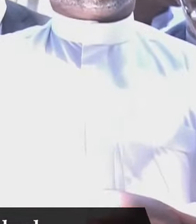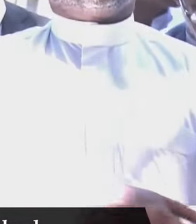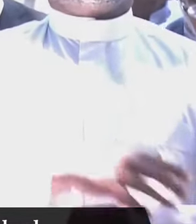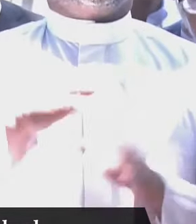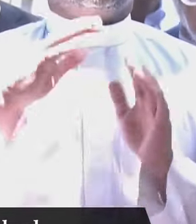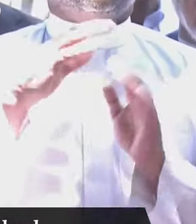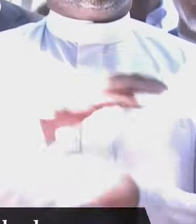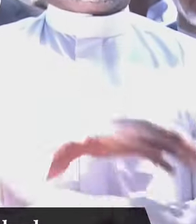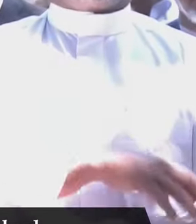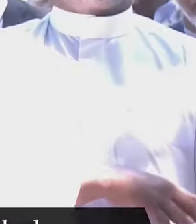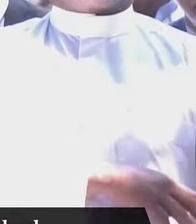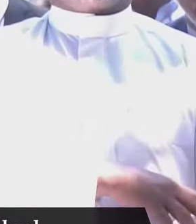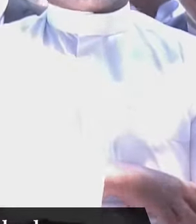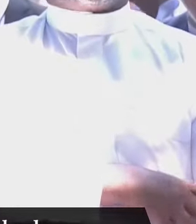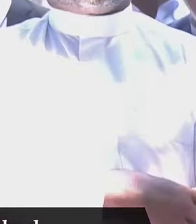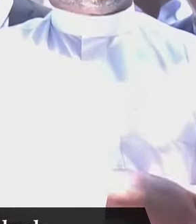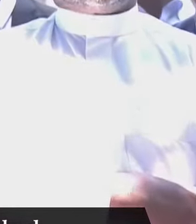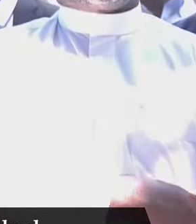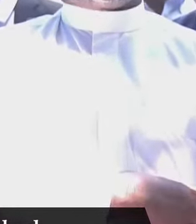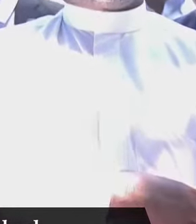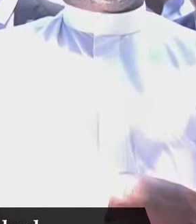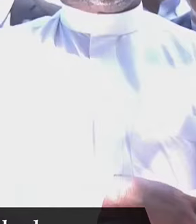Allahu Akbar.